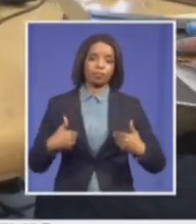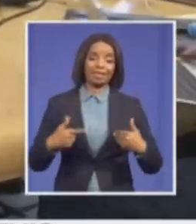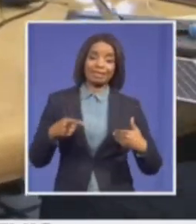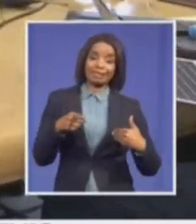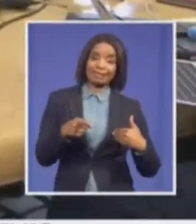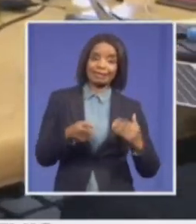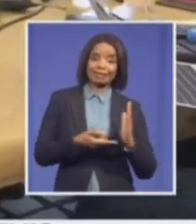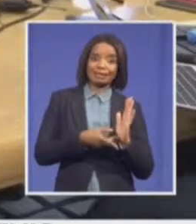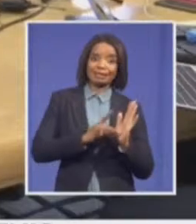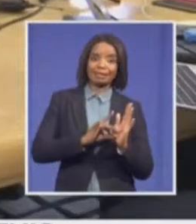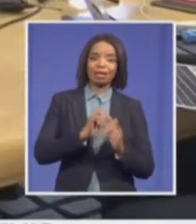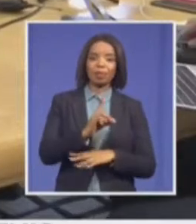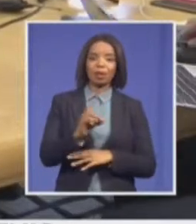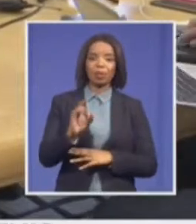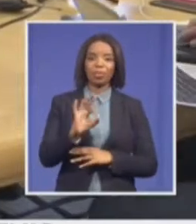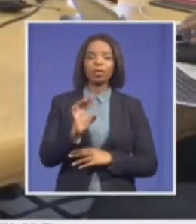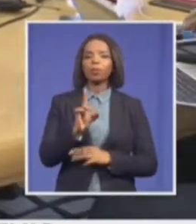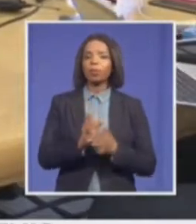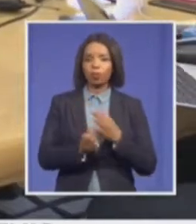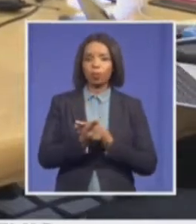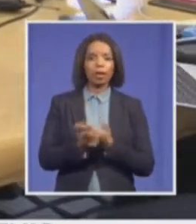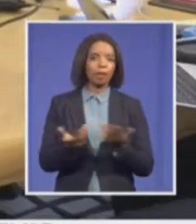So,